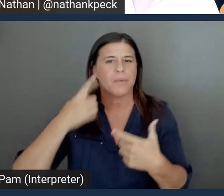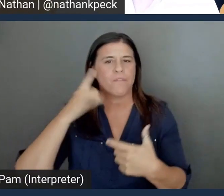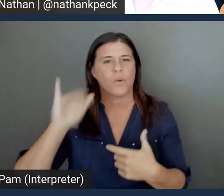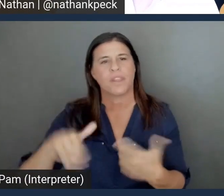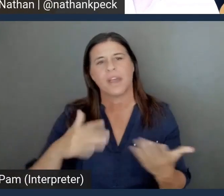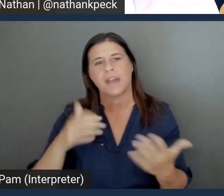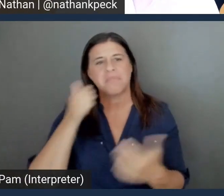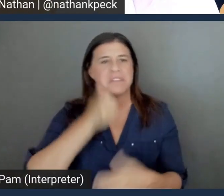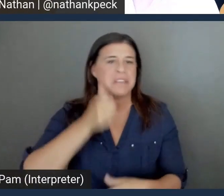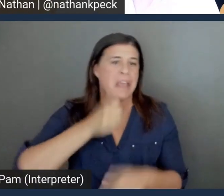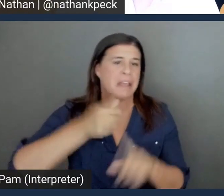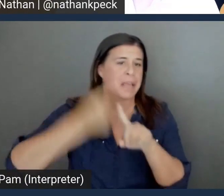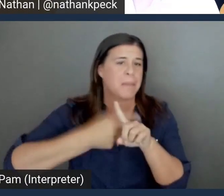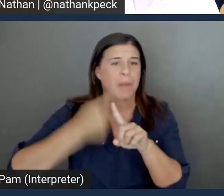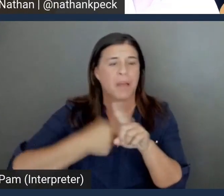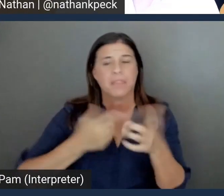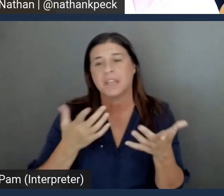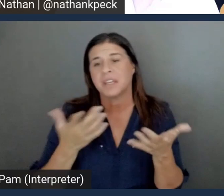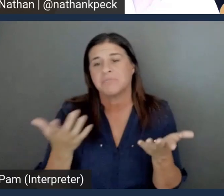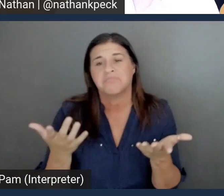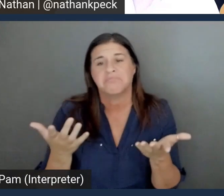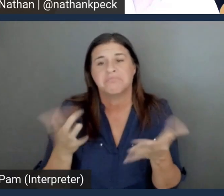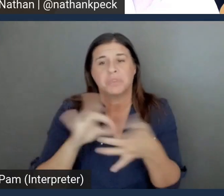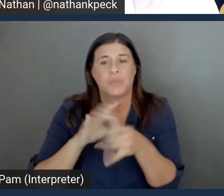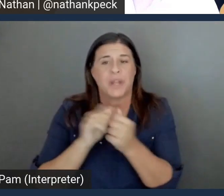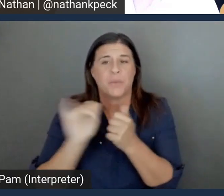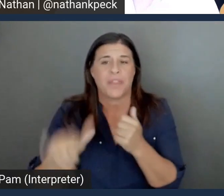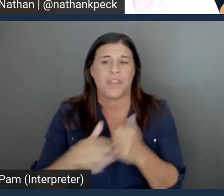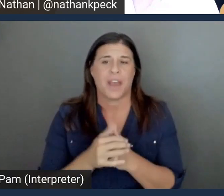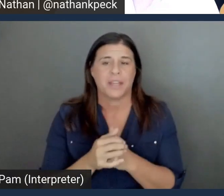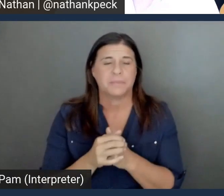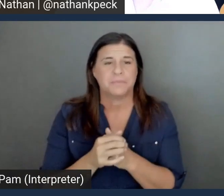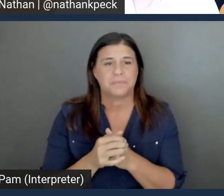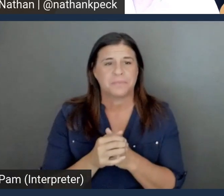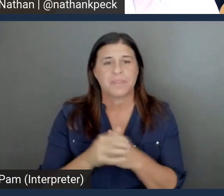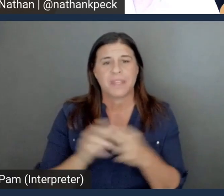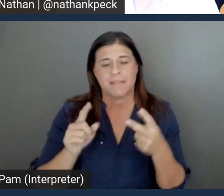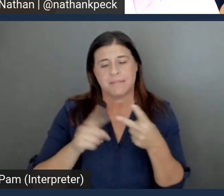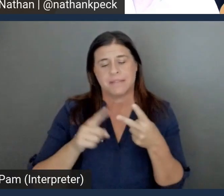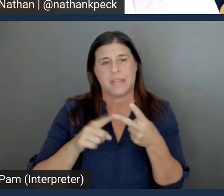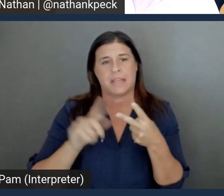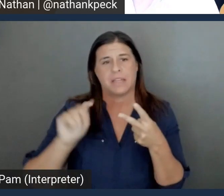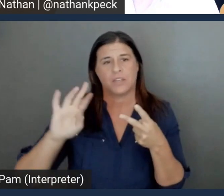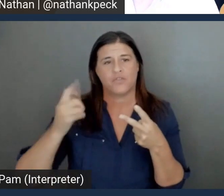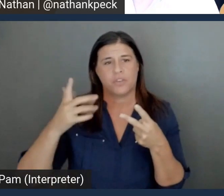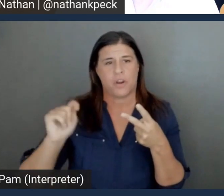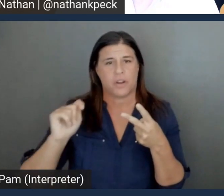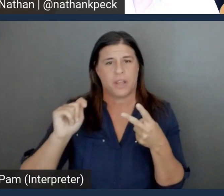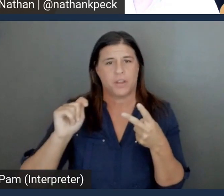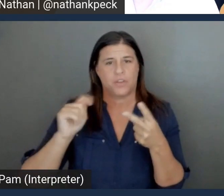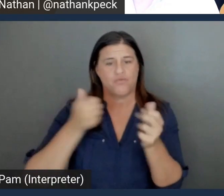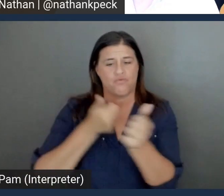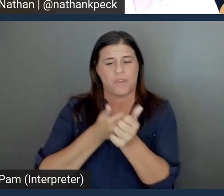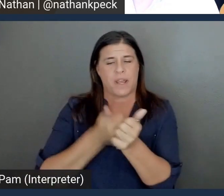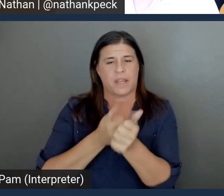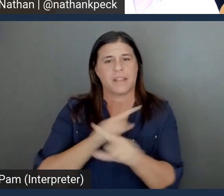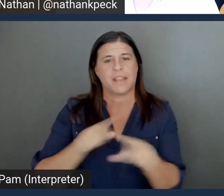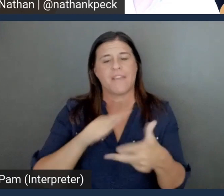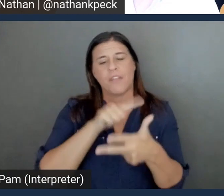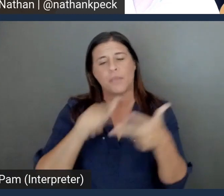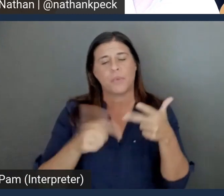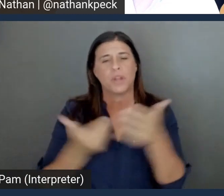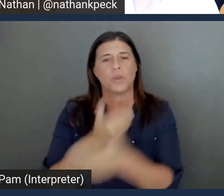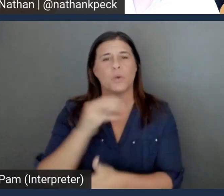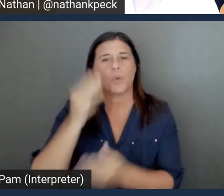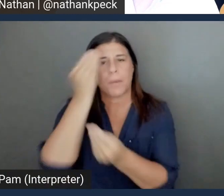monthly, based on cron jobs. Second is the target tracking, and with this feature, we actually provide three new metrics.